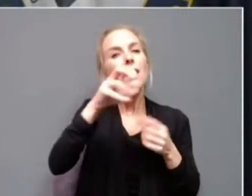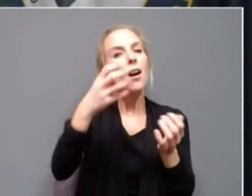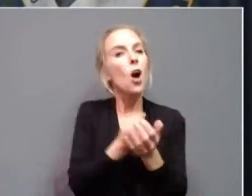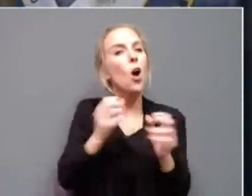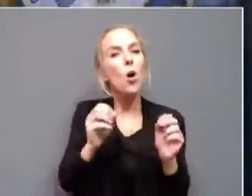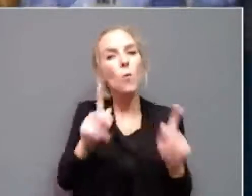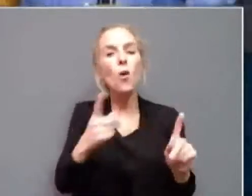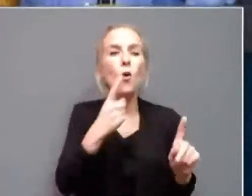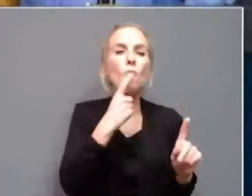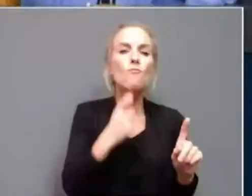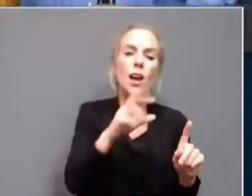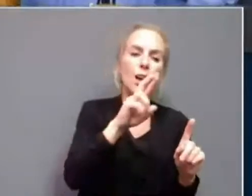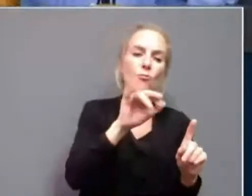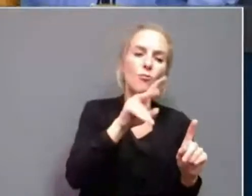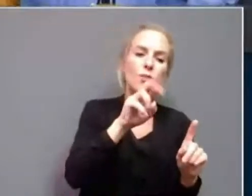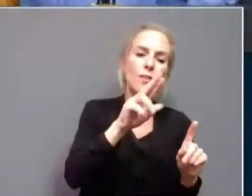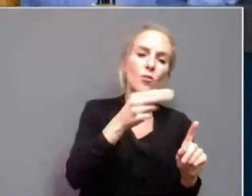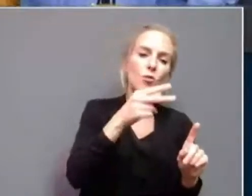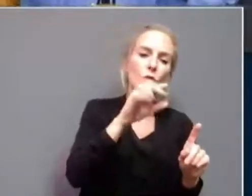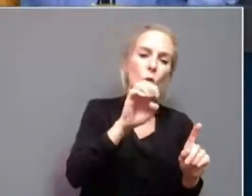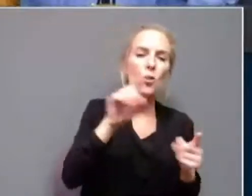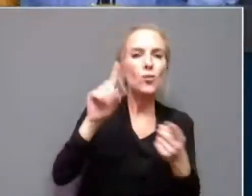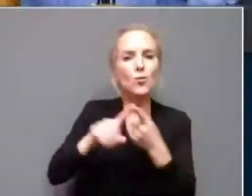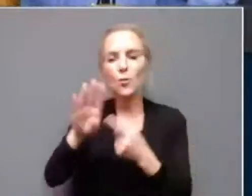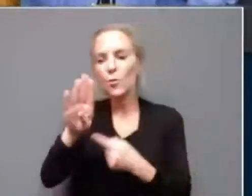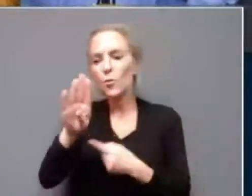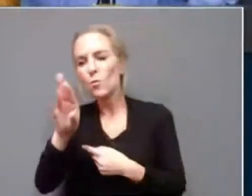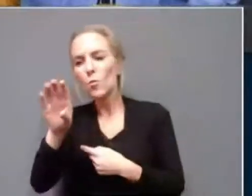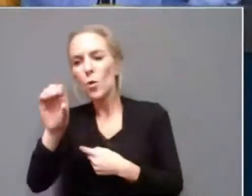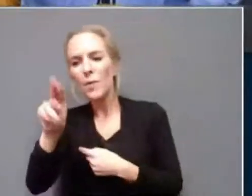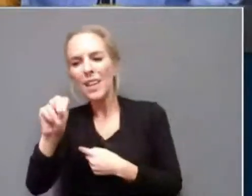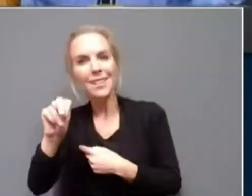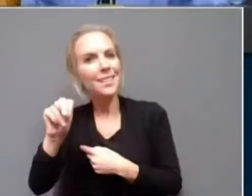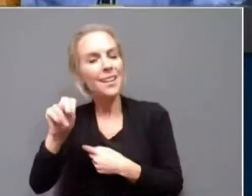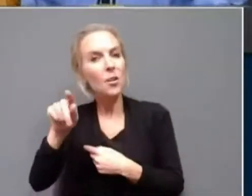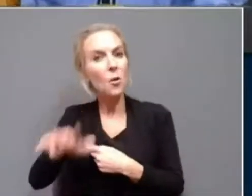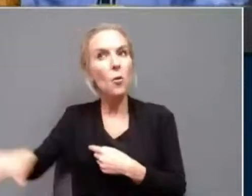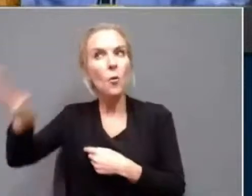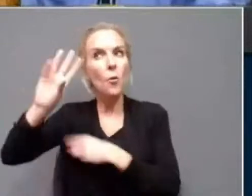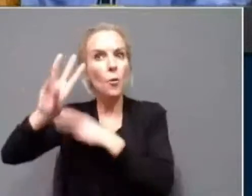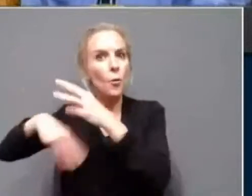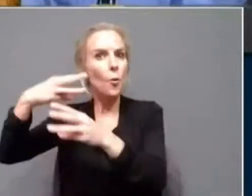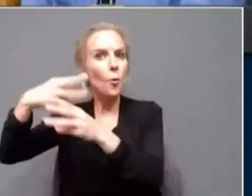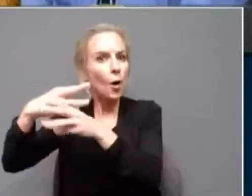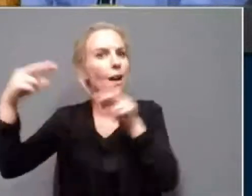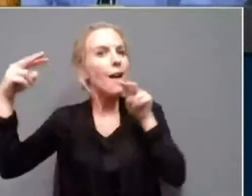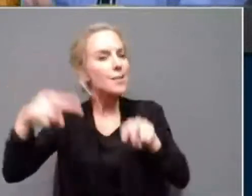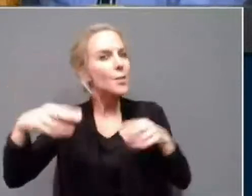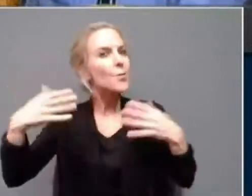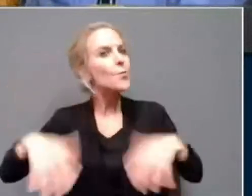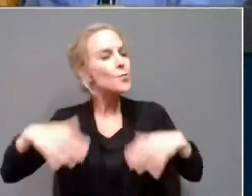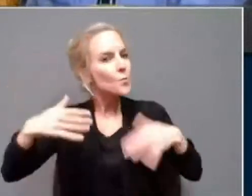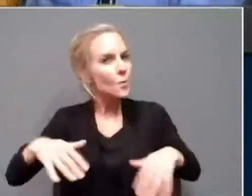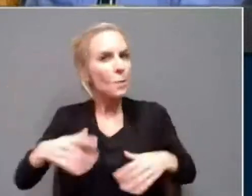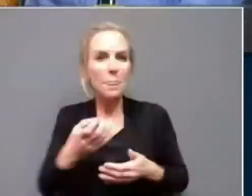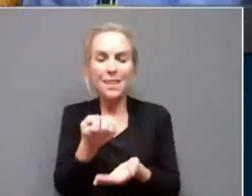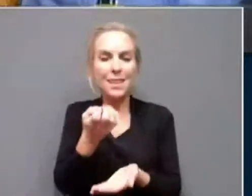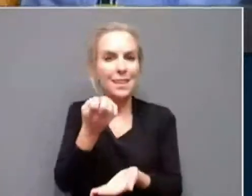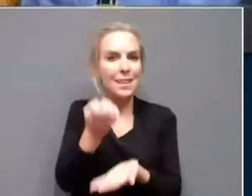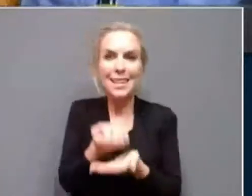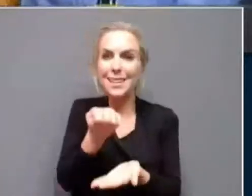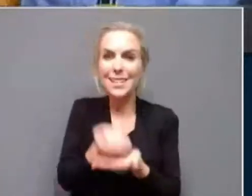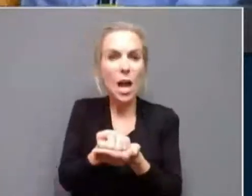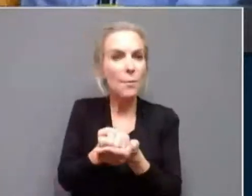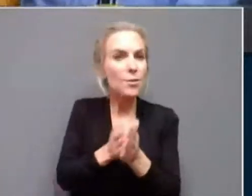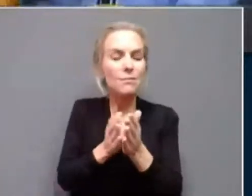Gorge to Bourbon are ones that the rest of the world is truly seeing. It serves as an economic driver to every single